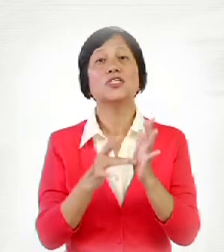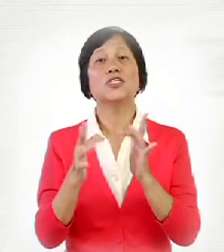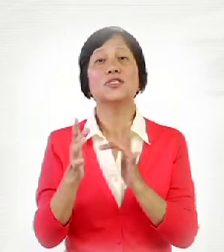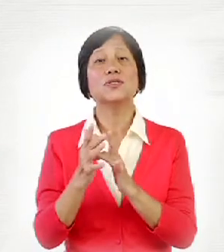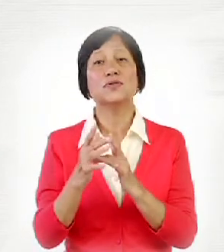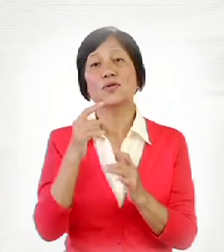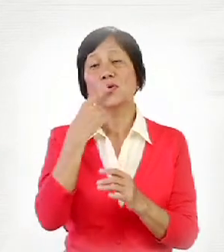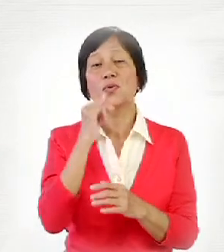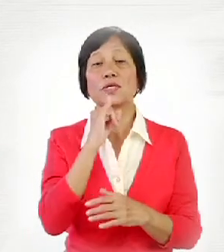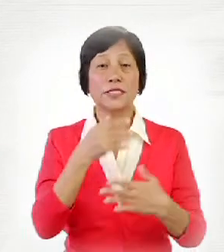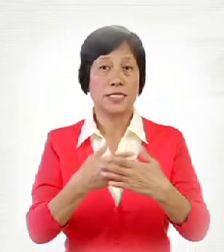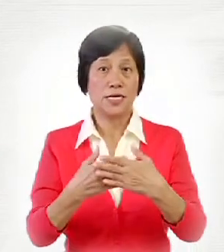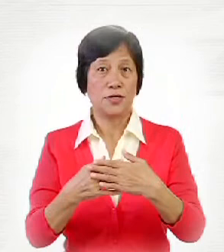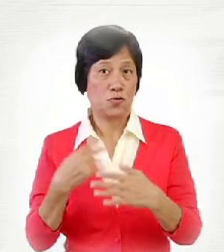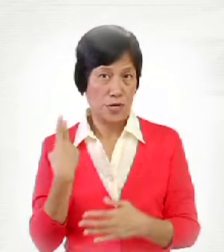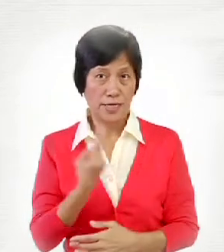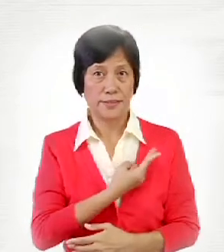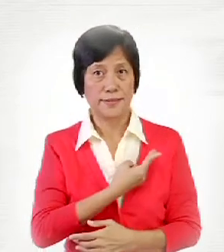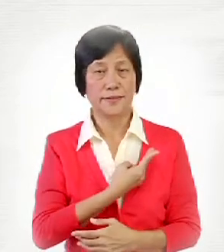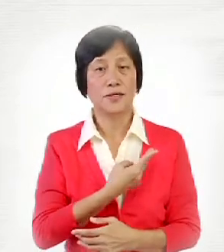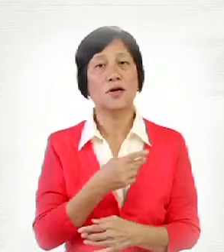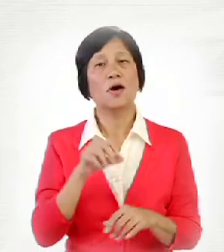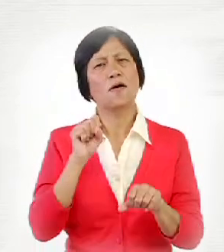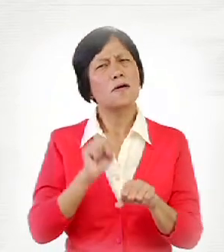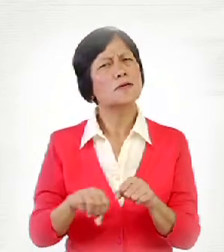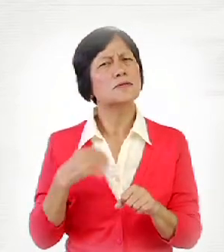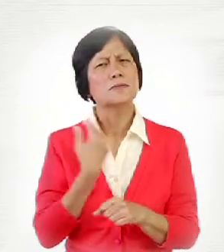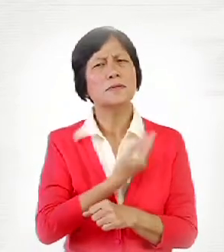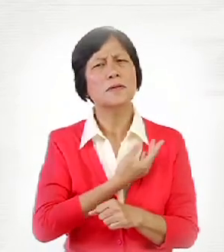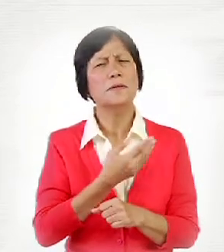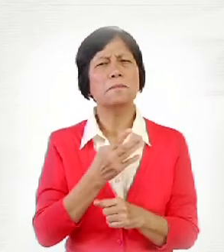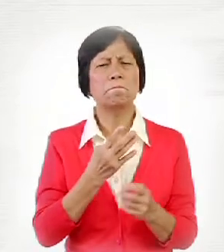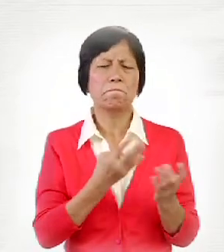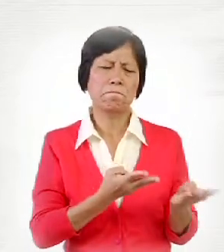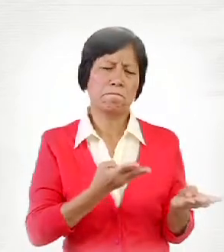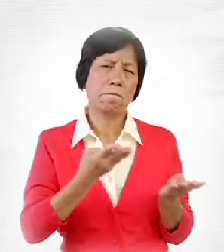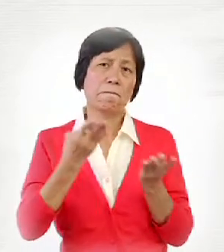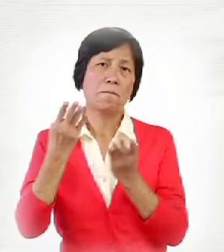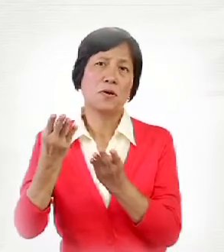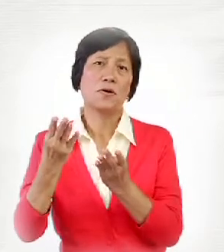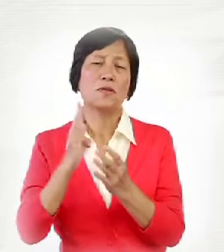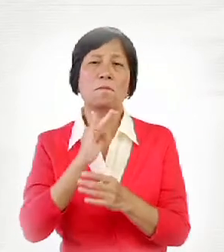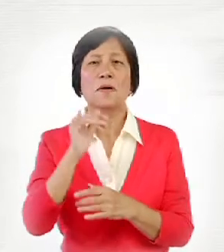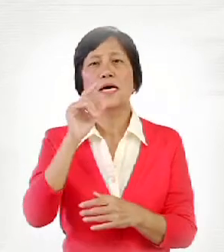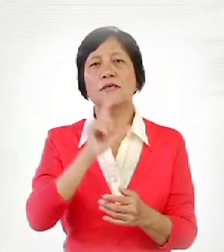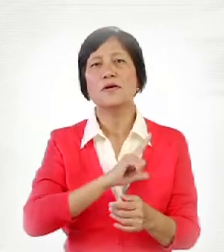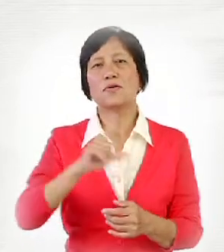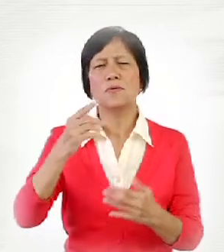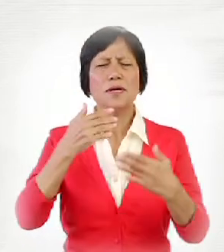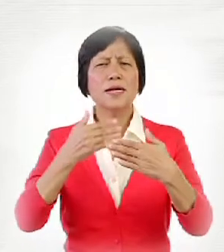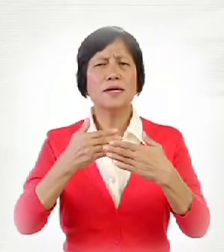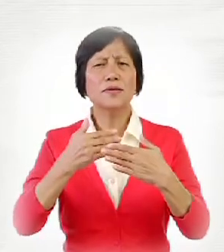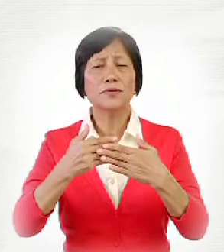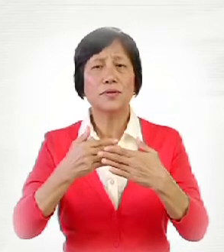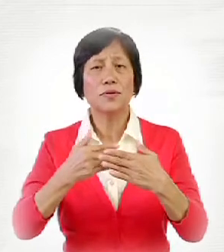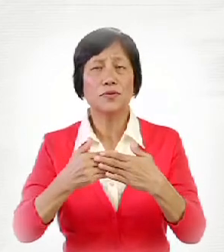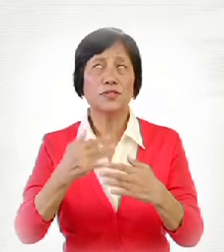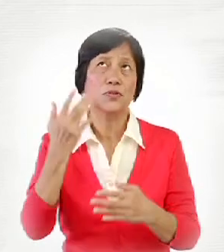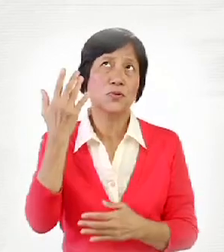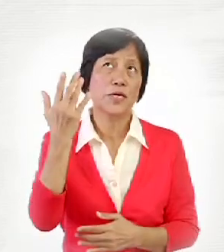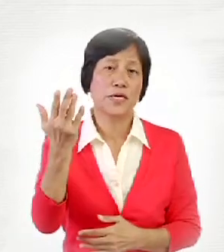is near to us. So we are being brought by the Lord closer and closer to